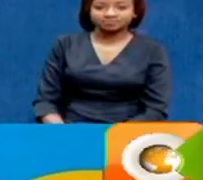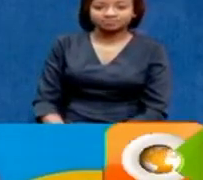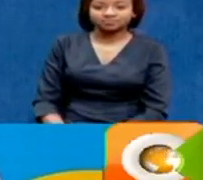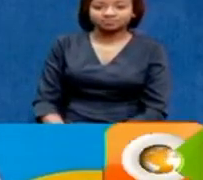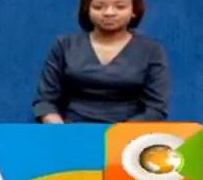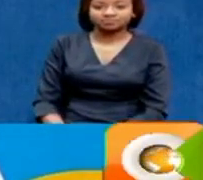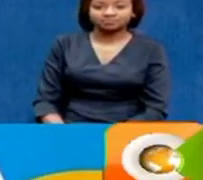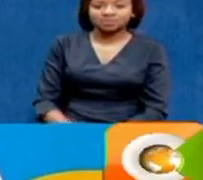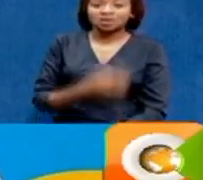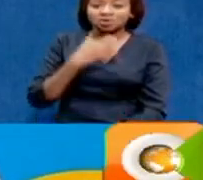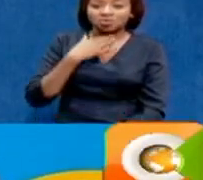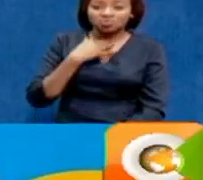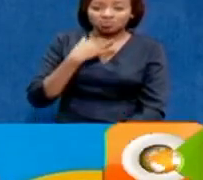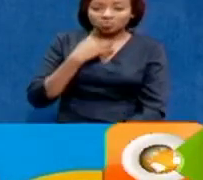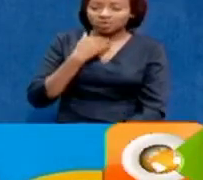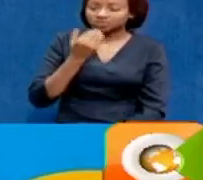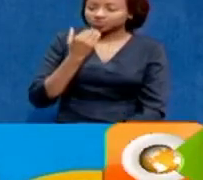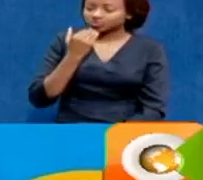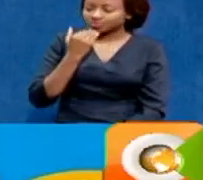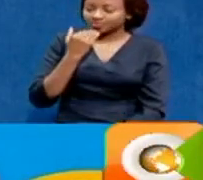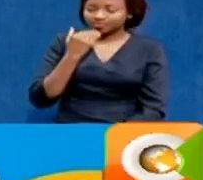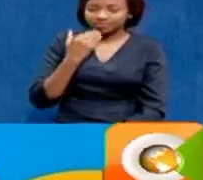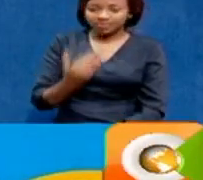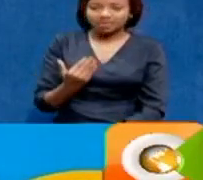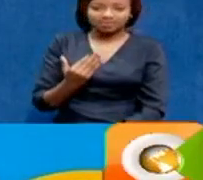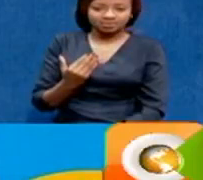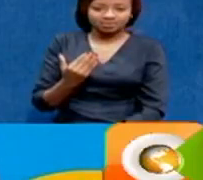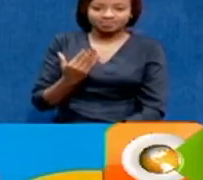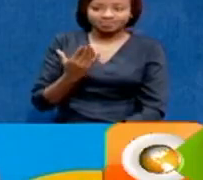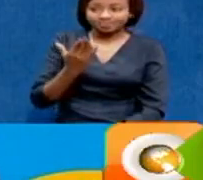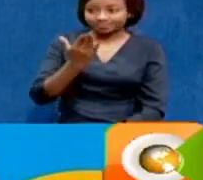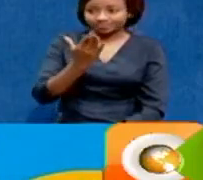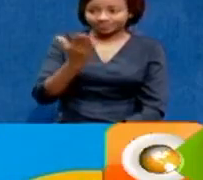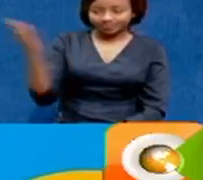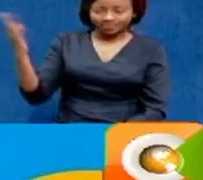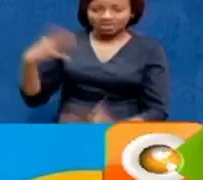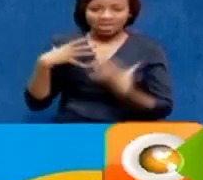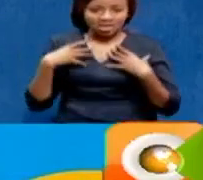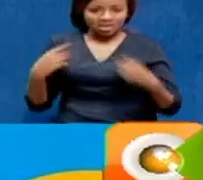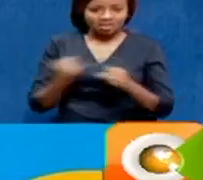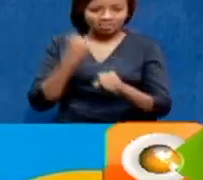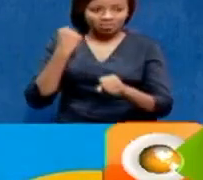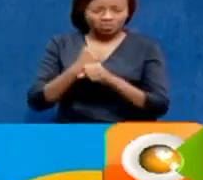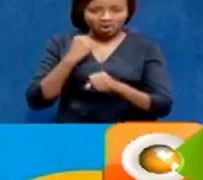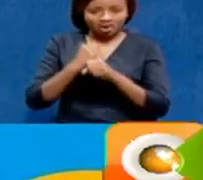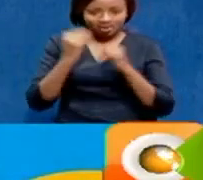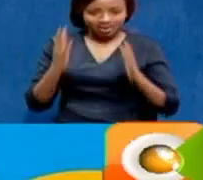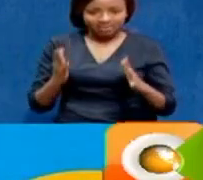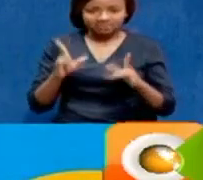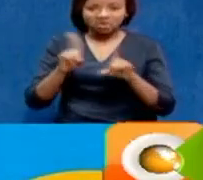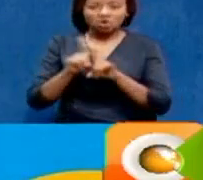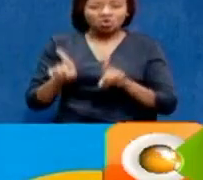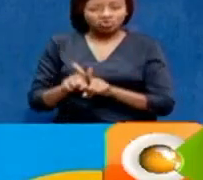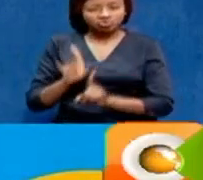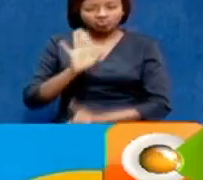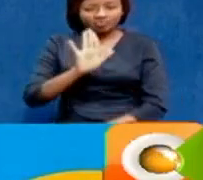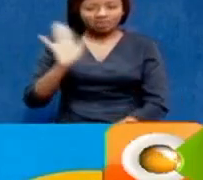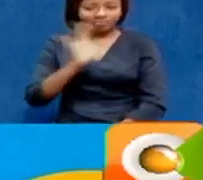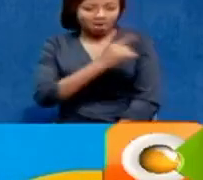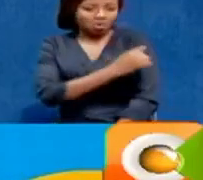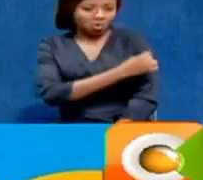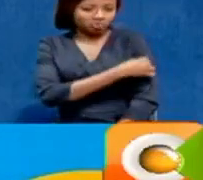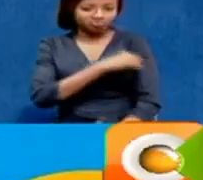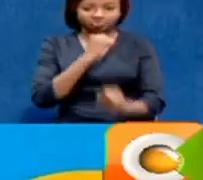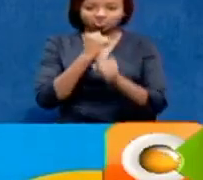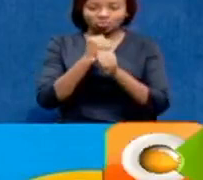Again, we take this opportunity to thank our healthcare workers and hospital staff for providing